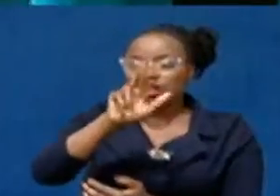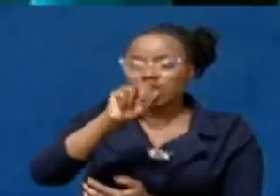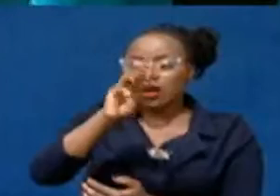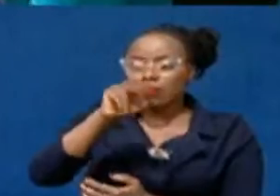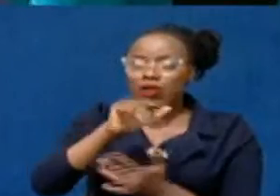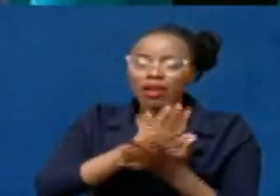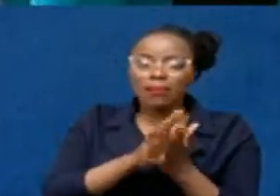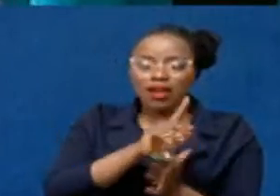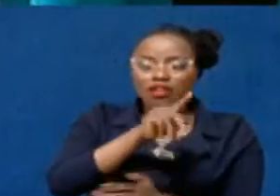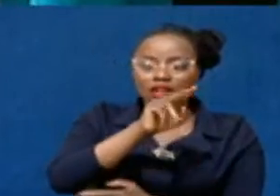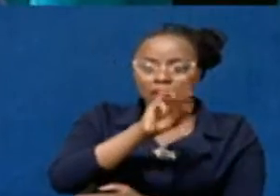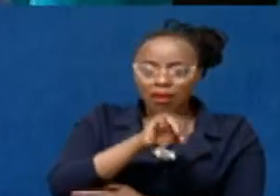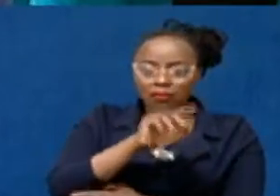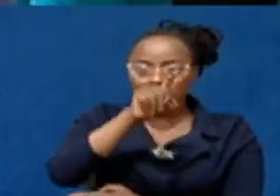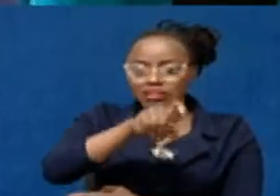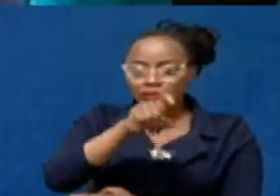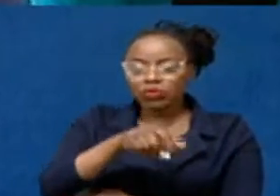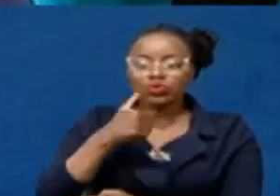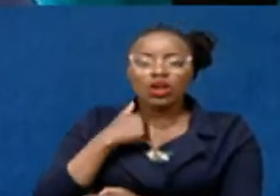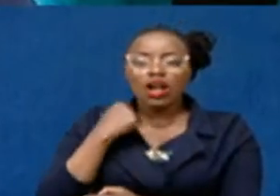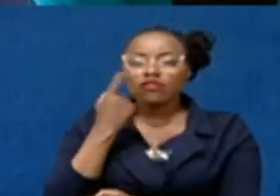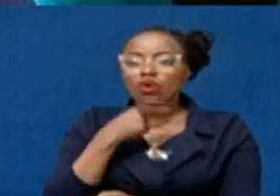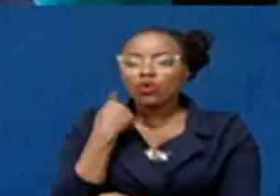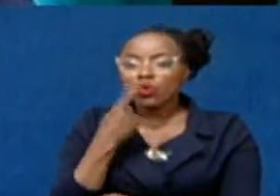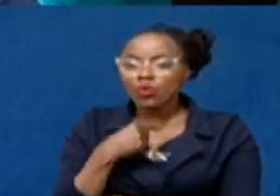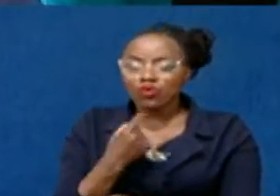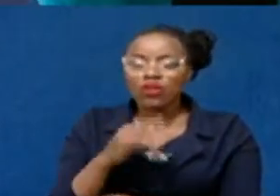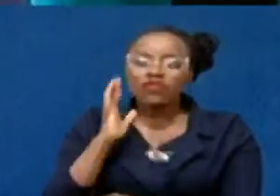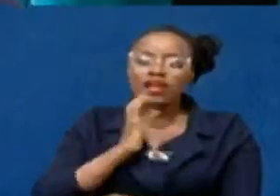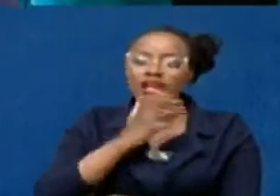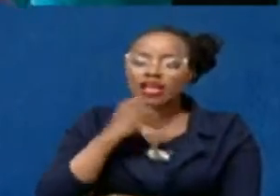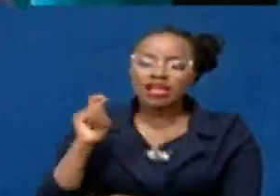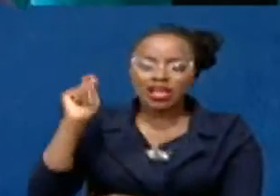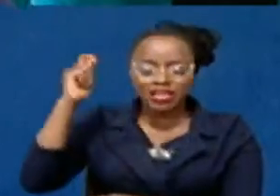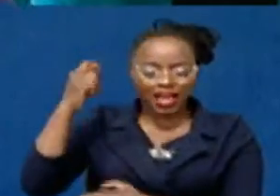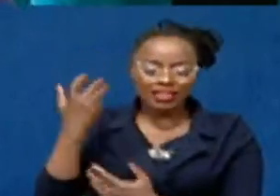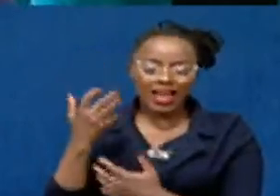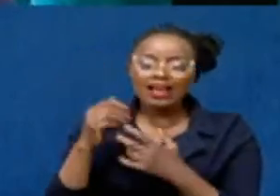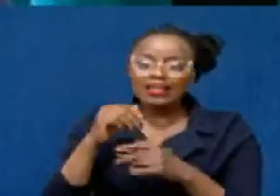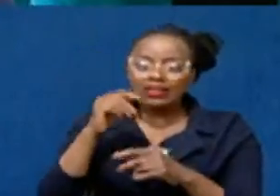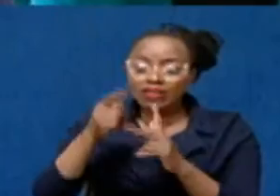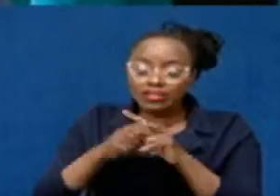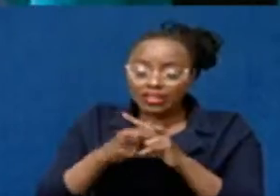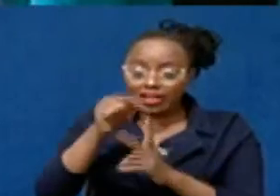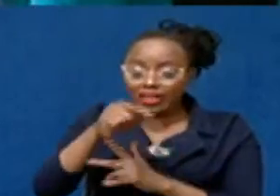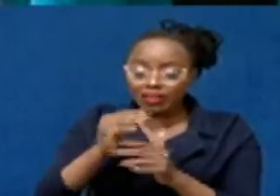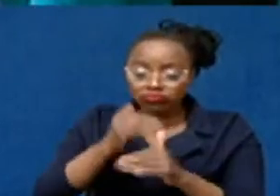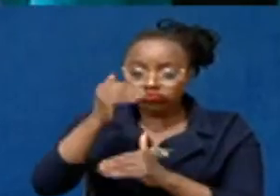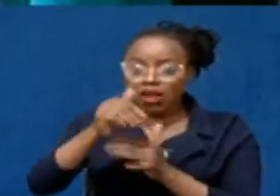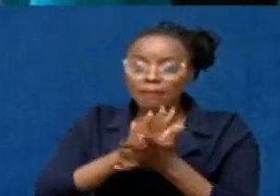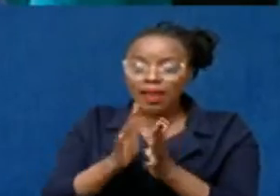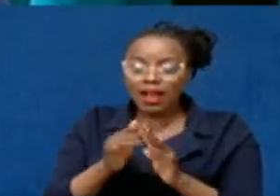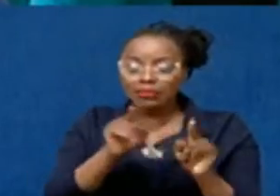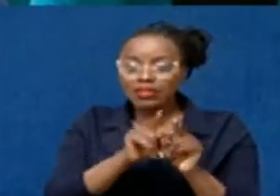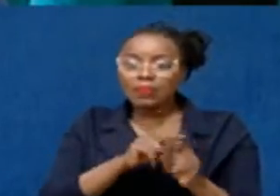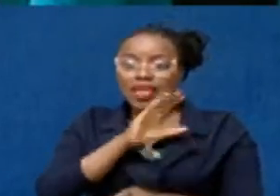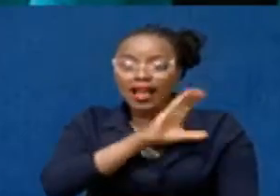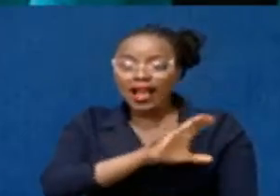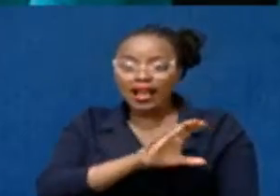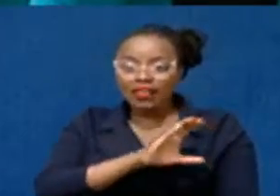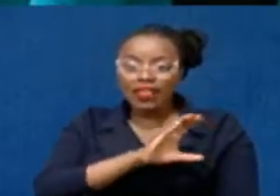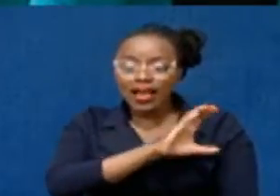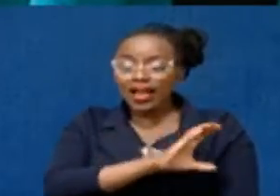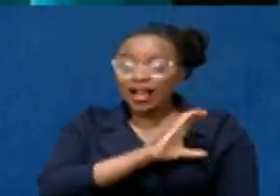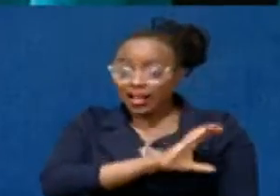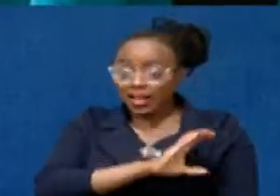prime minister, our first prime minister should be Kenyatta. Right there began the personality cult, where